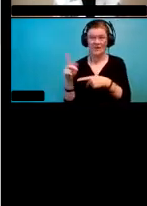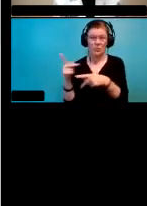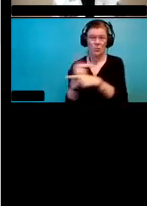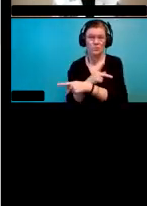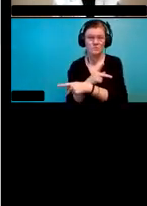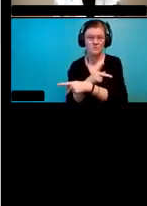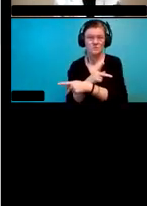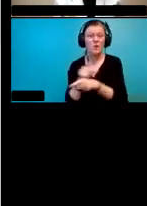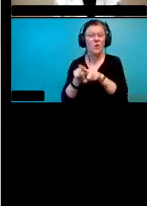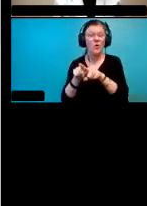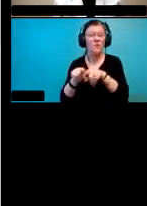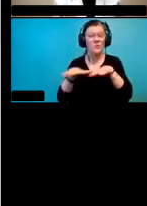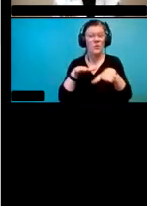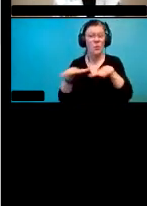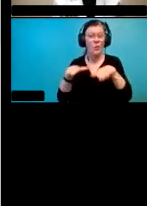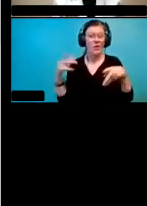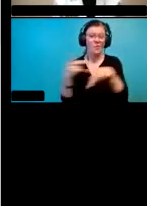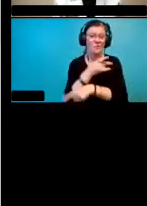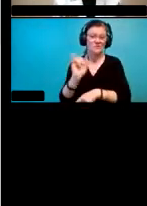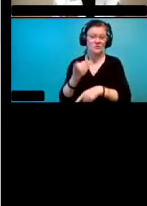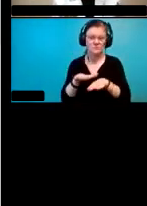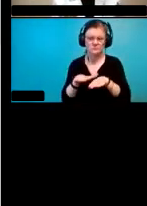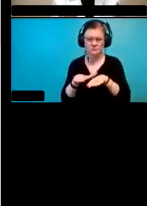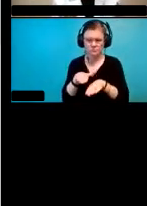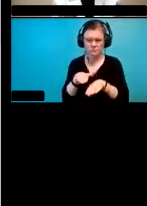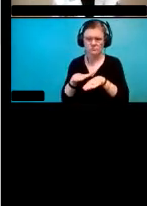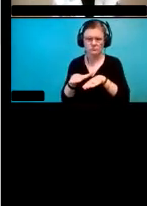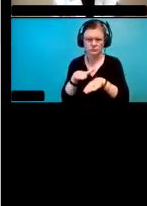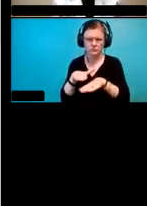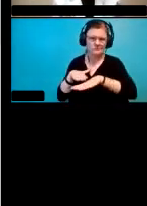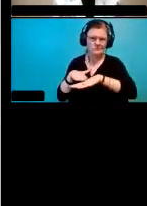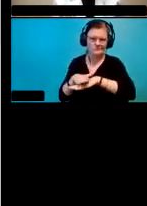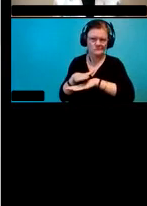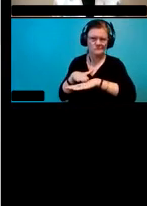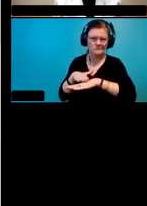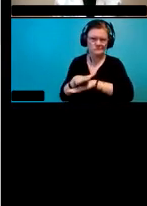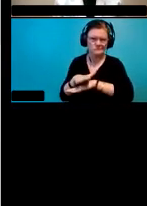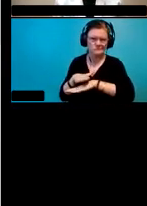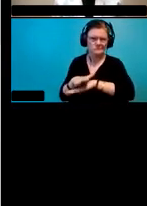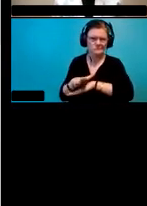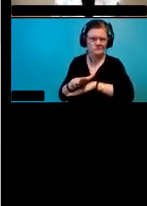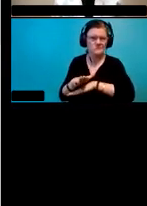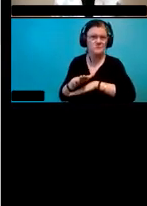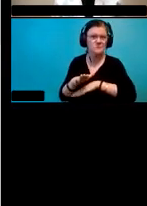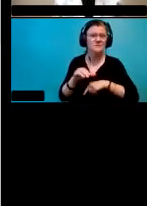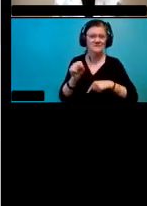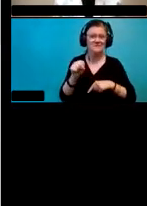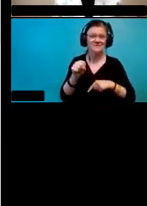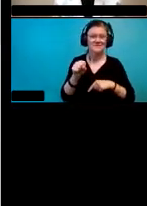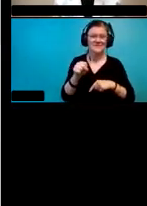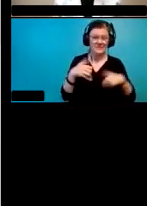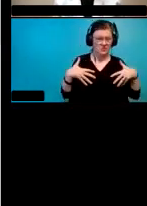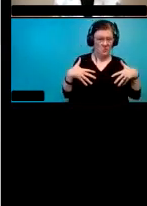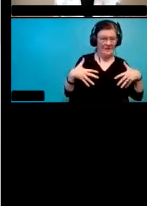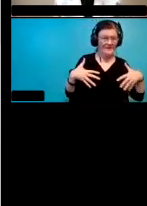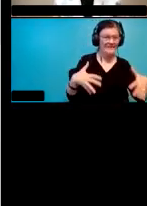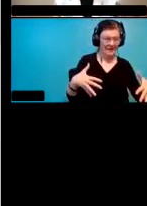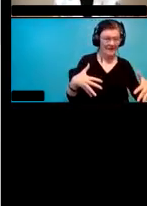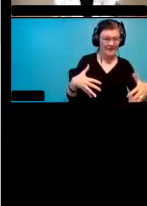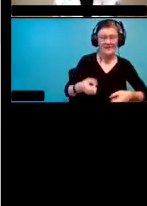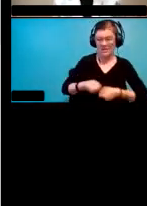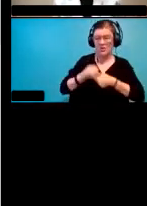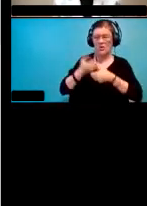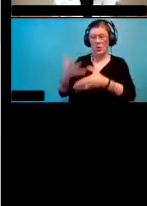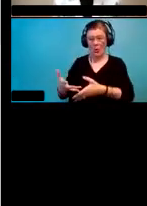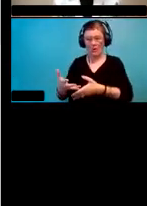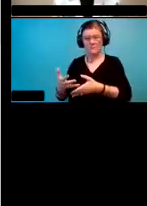gait, it can worsen that symptom as well. So anxiety can definitely drive the tremor and